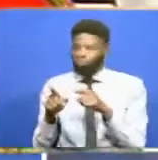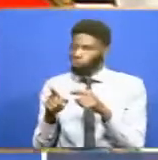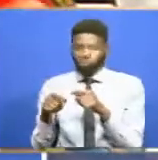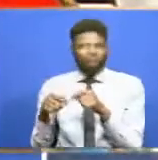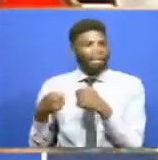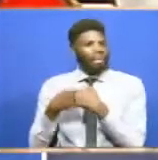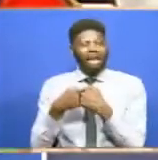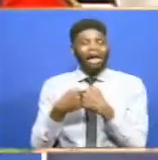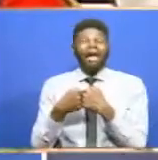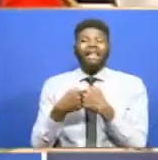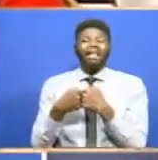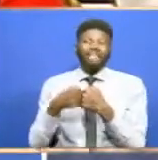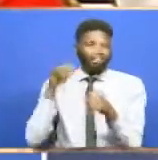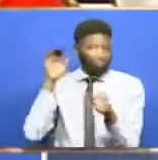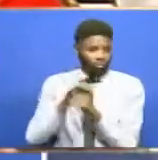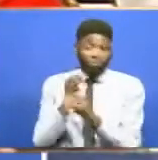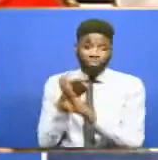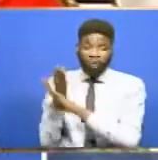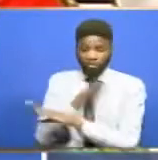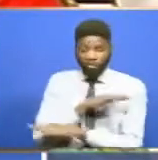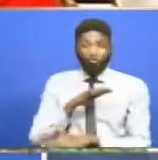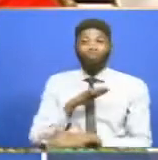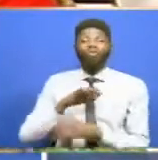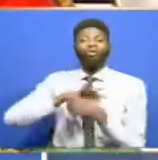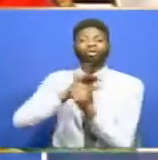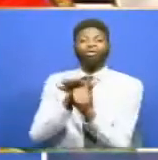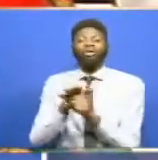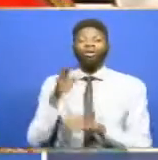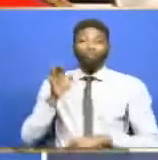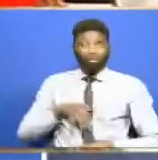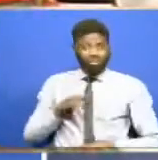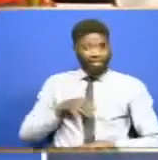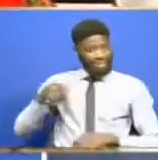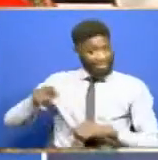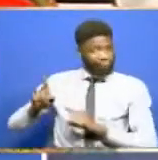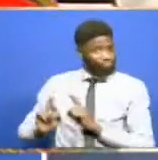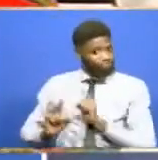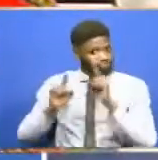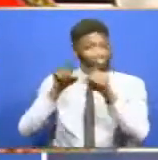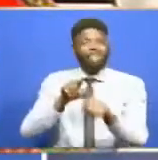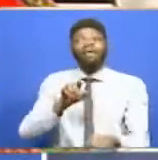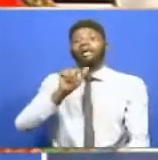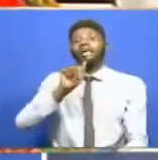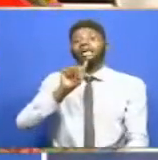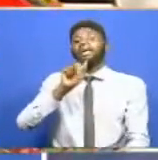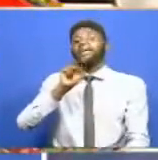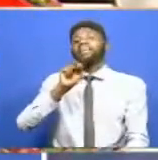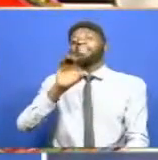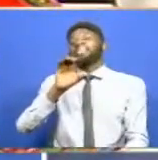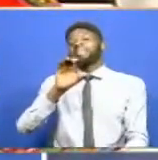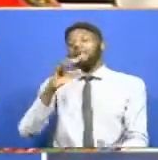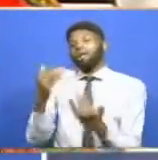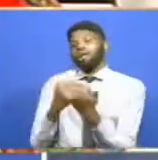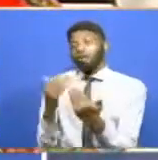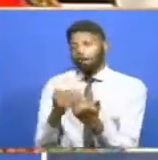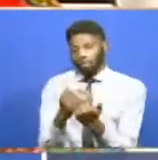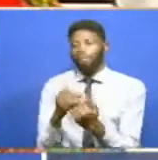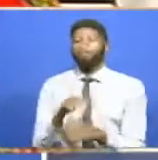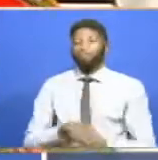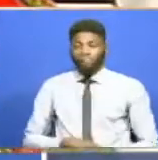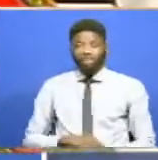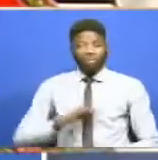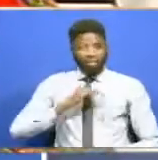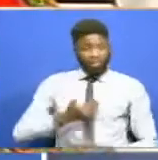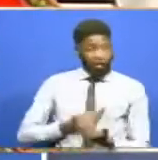because initially before COVID, the women will go for their ANC, antenatal care, and even go for